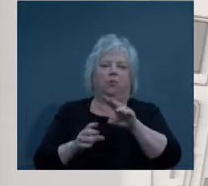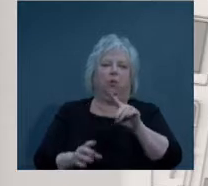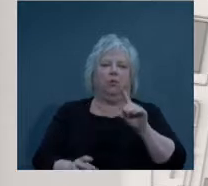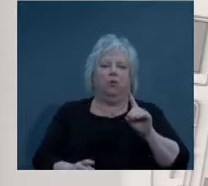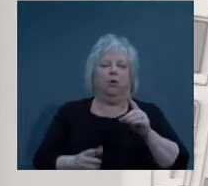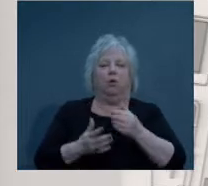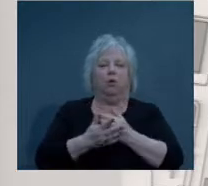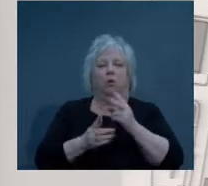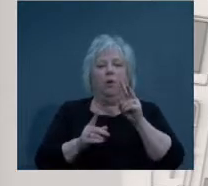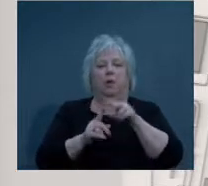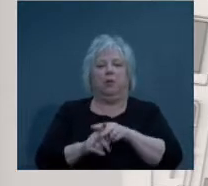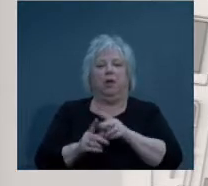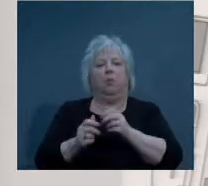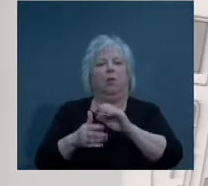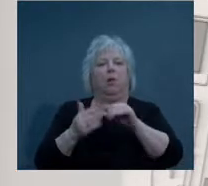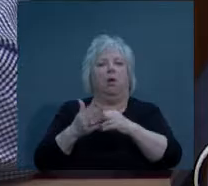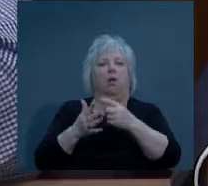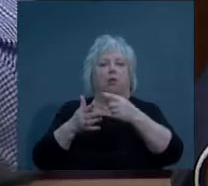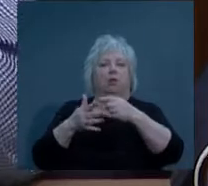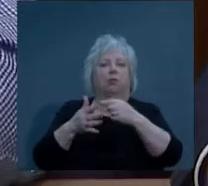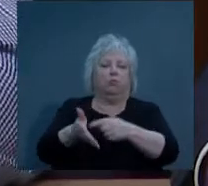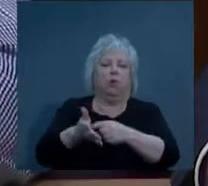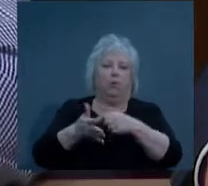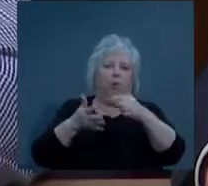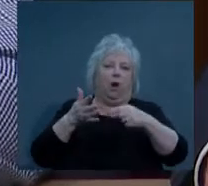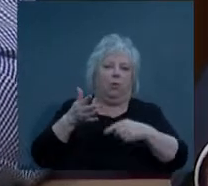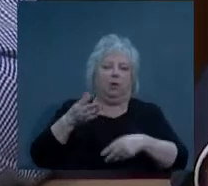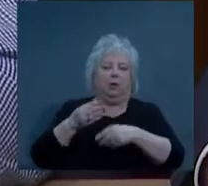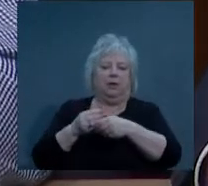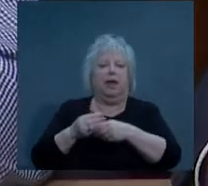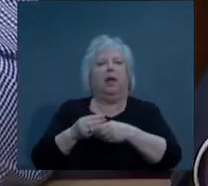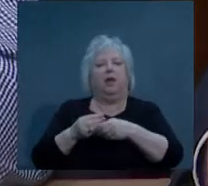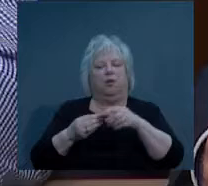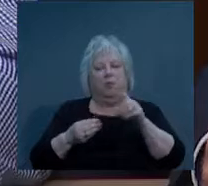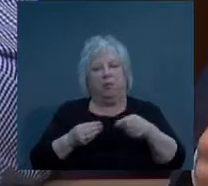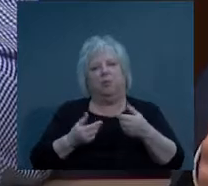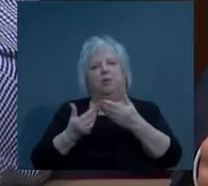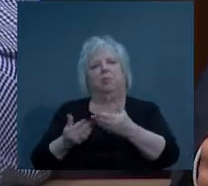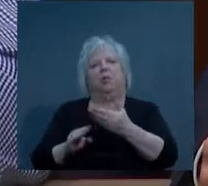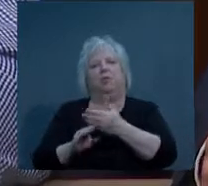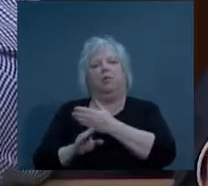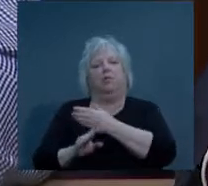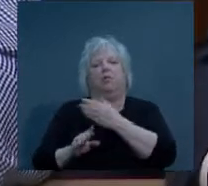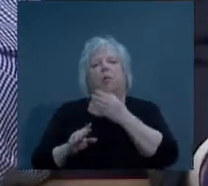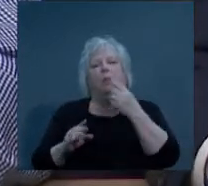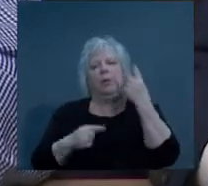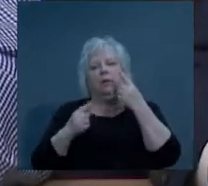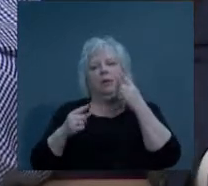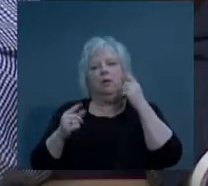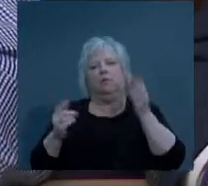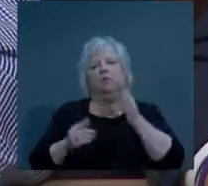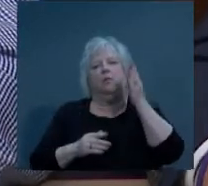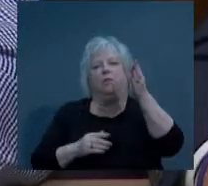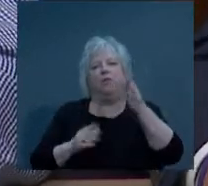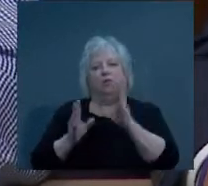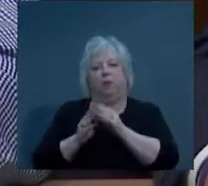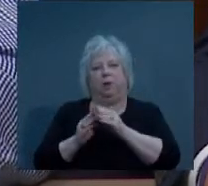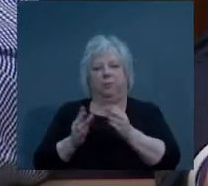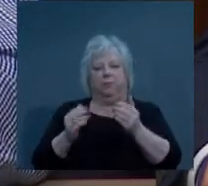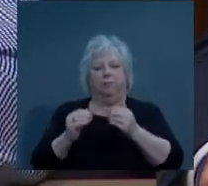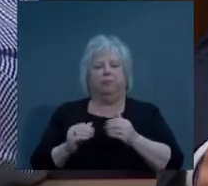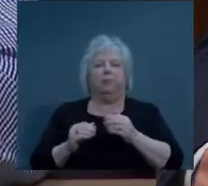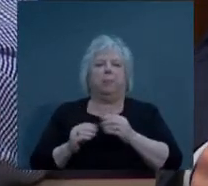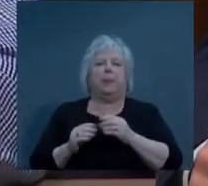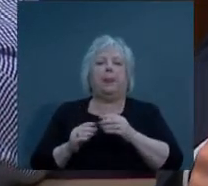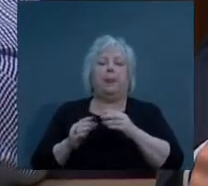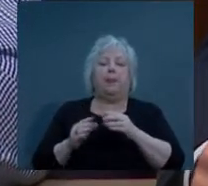all requirements must be filed for this item to be considered at a future Planning Commission public hearing. The consent